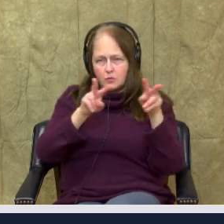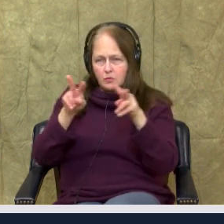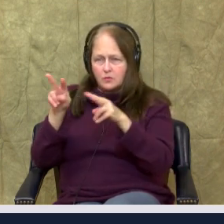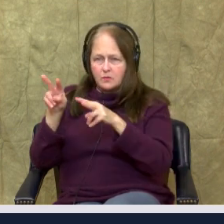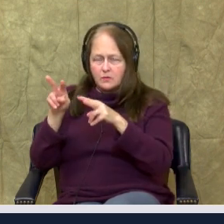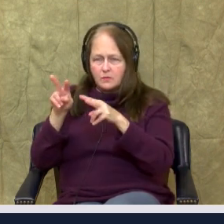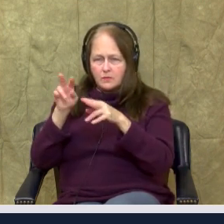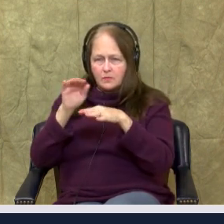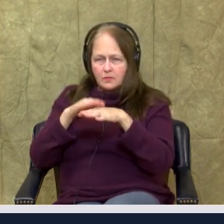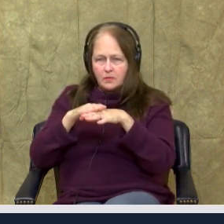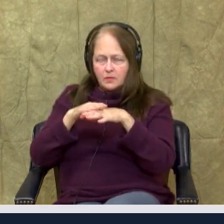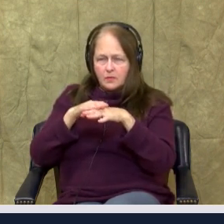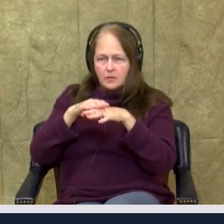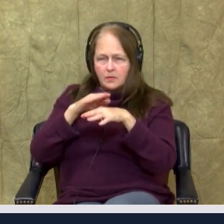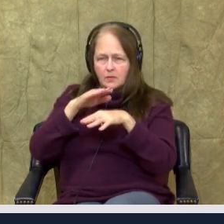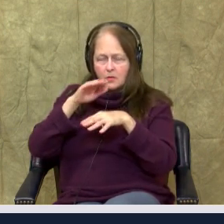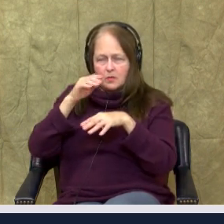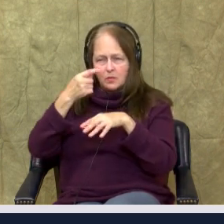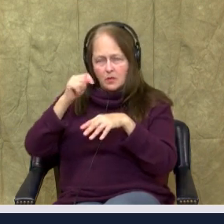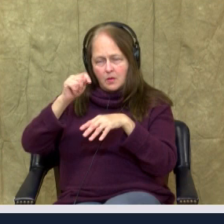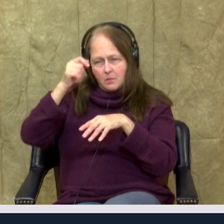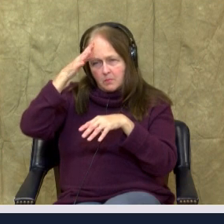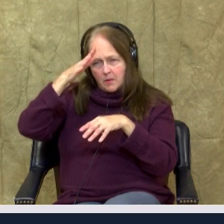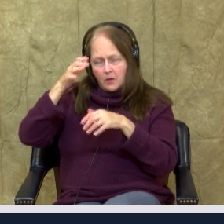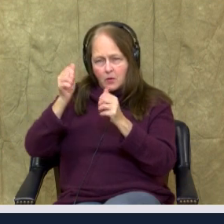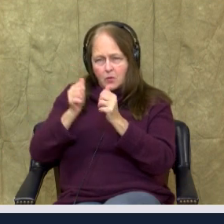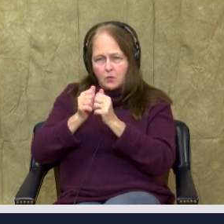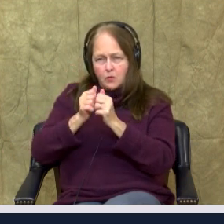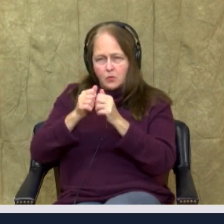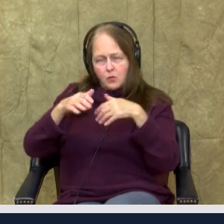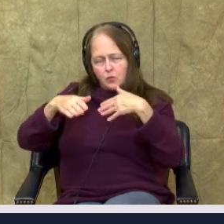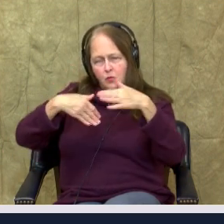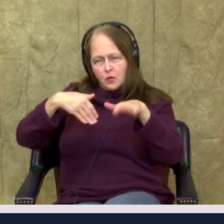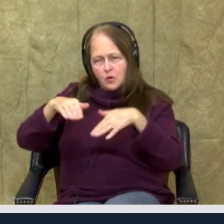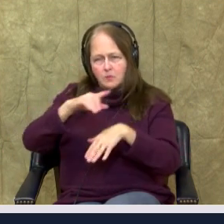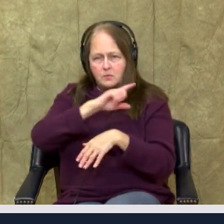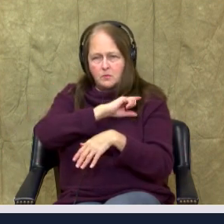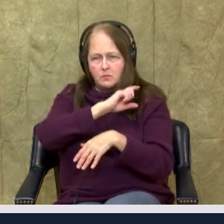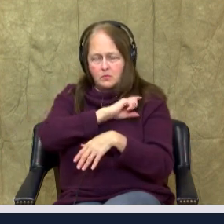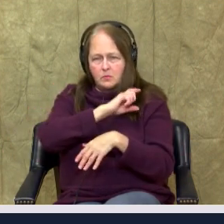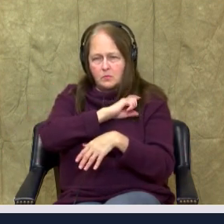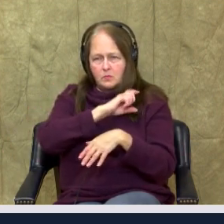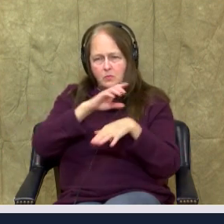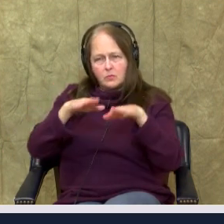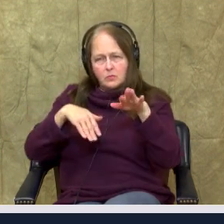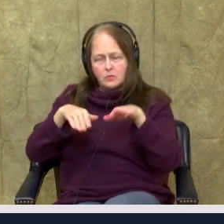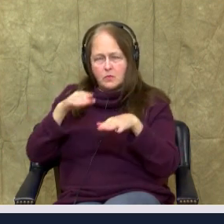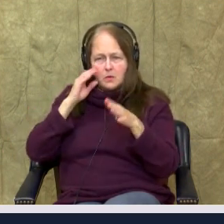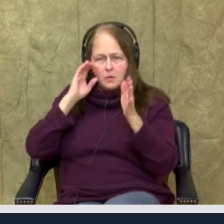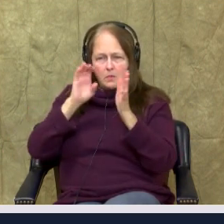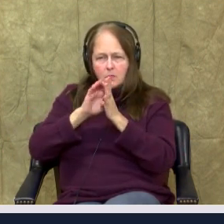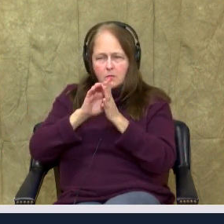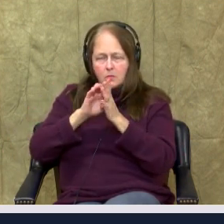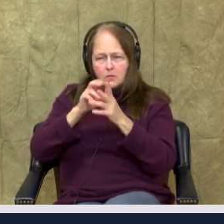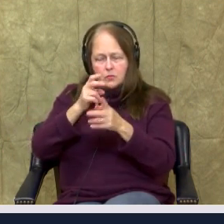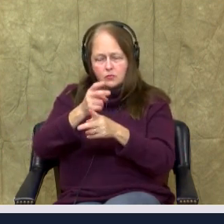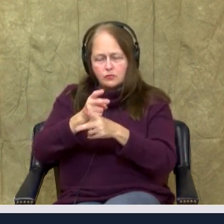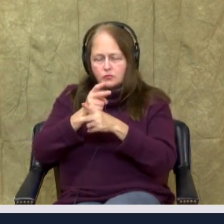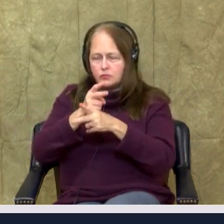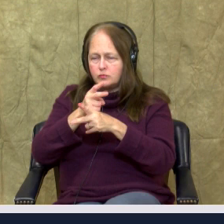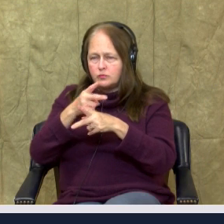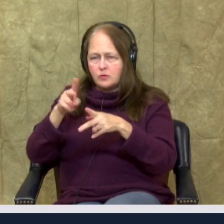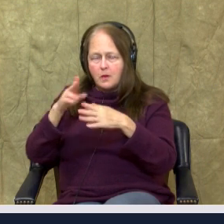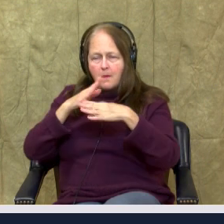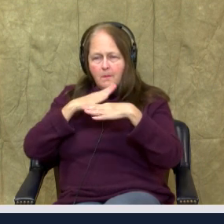the Pacific thoroughfare, the officer, with his stalwart form and slight swagger, made a fine picture of a guardian of the peace.